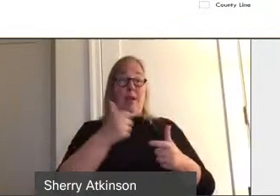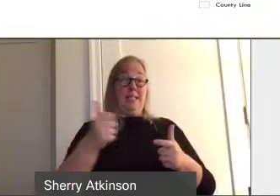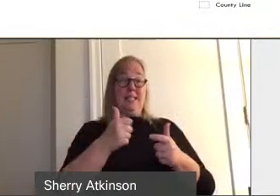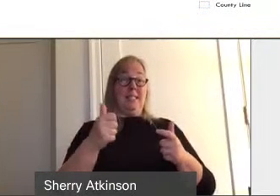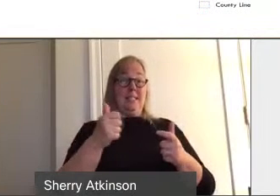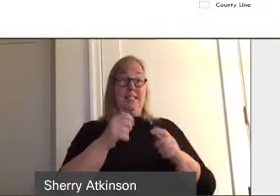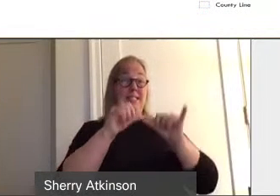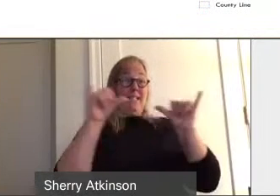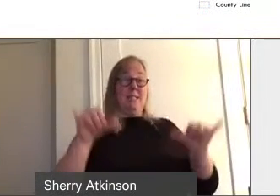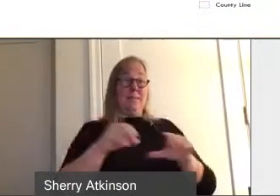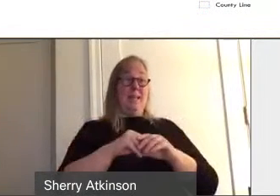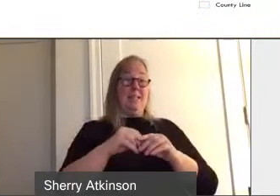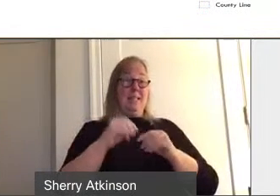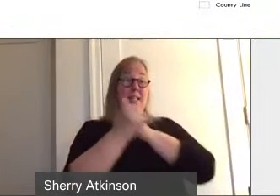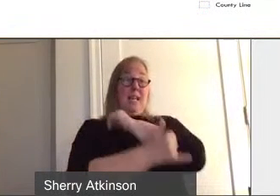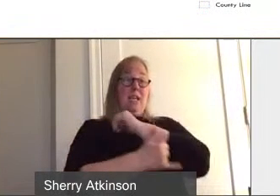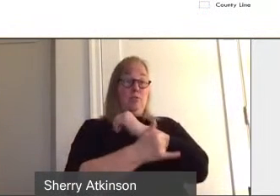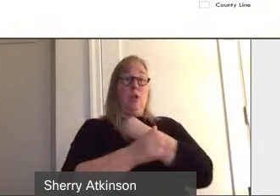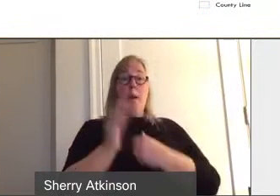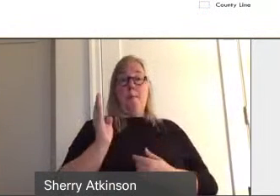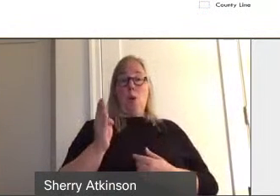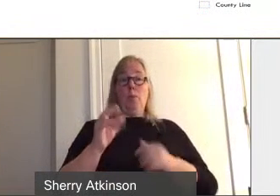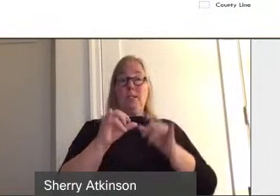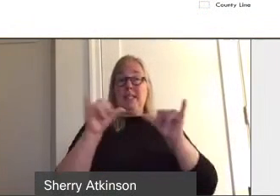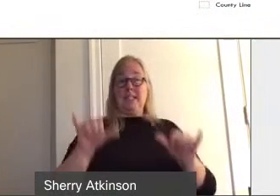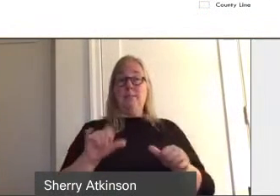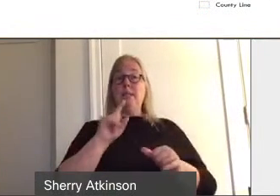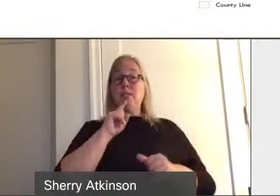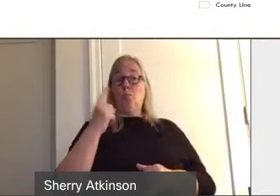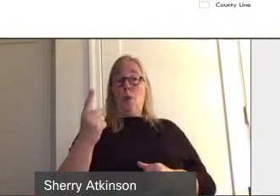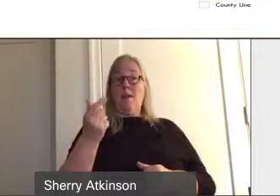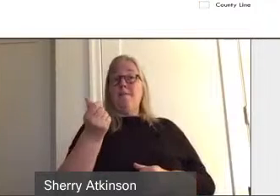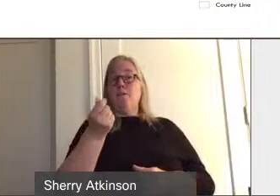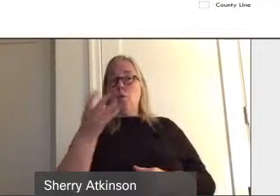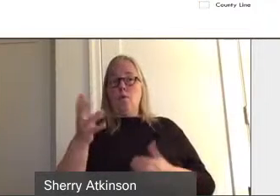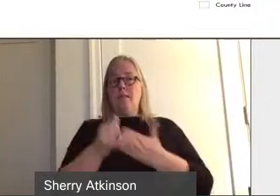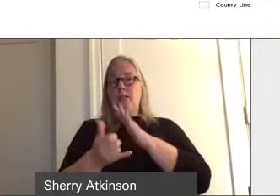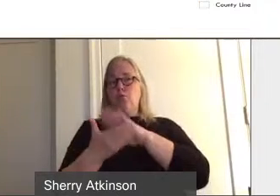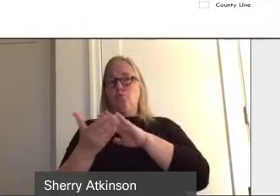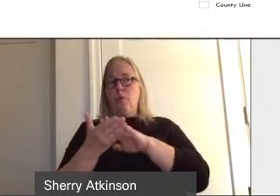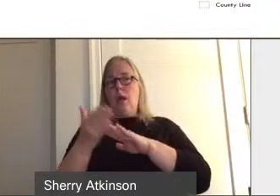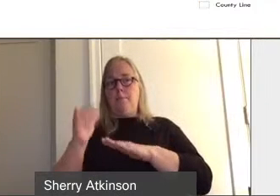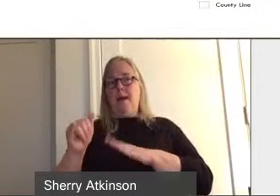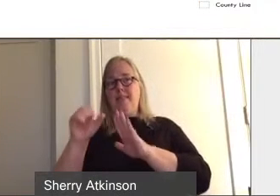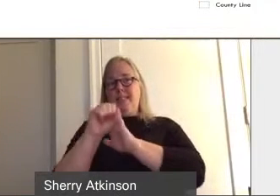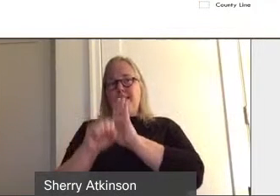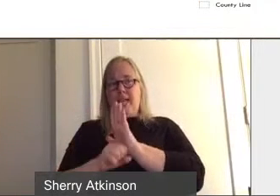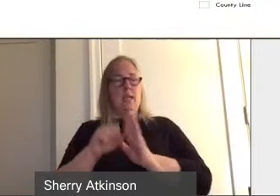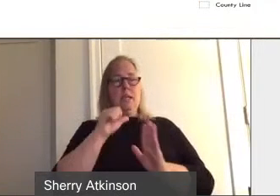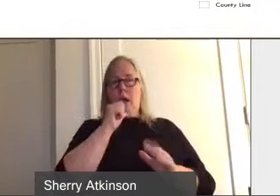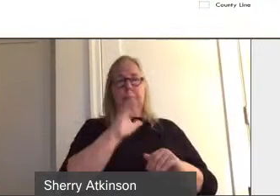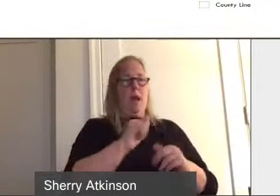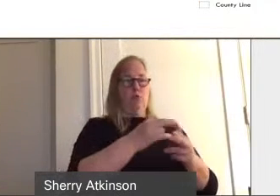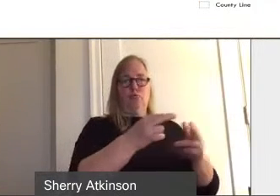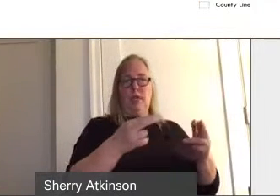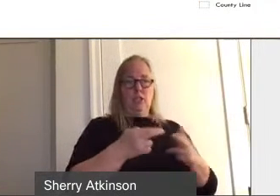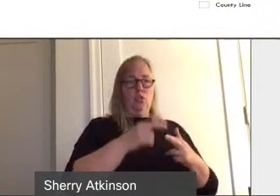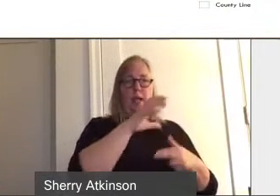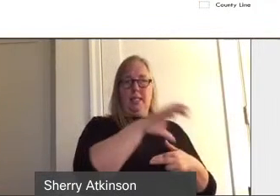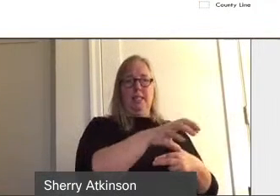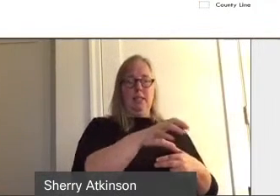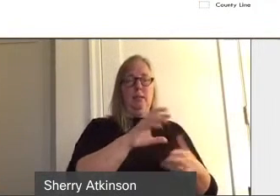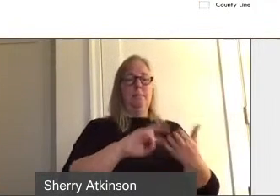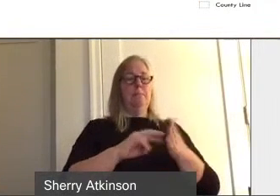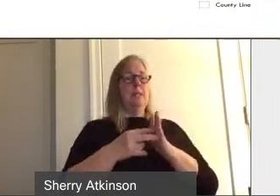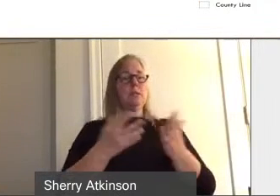nation, the Baltimore system is one of the very few that is run by the state and not by a regional entity. Now that means the